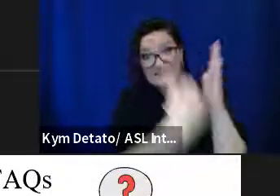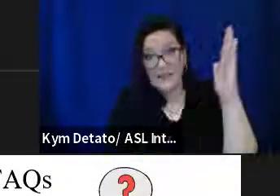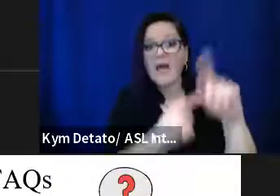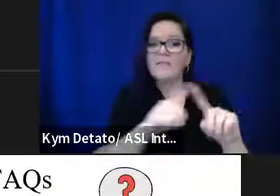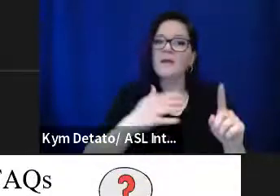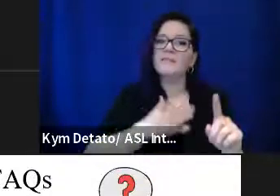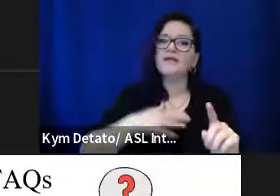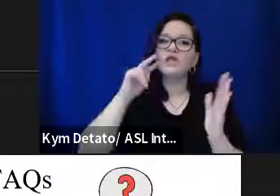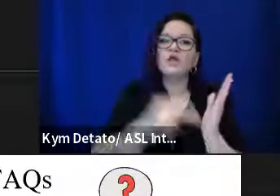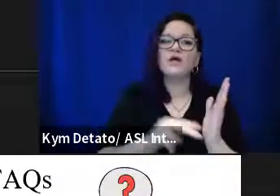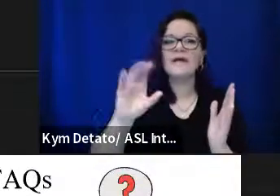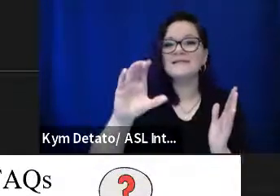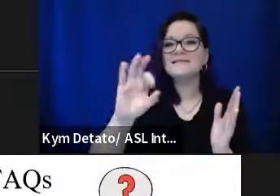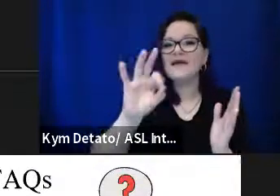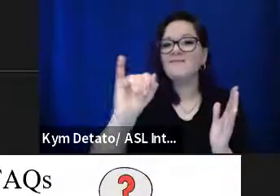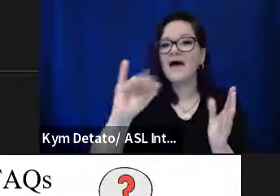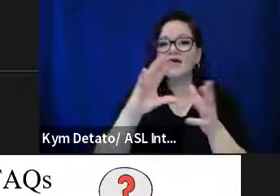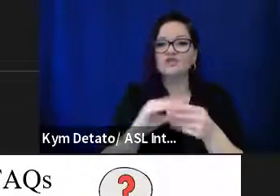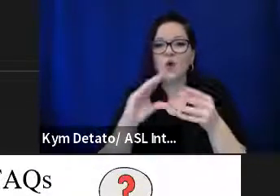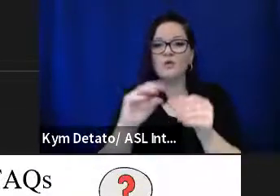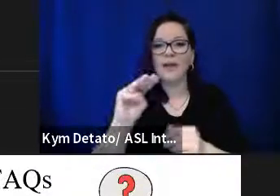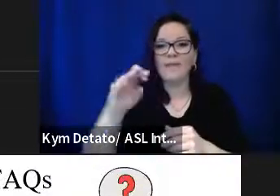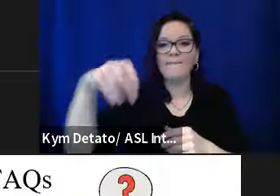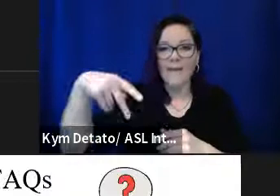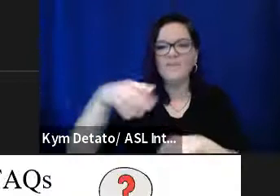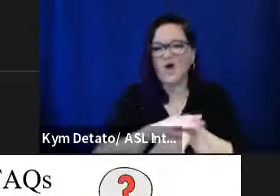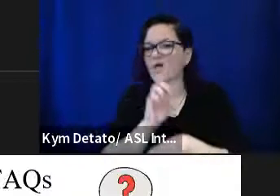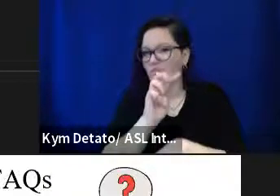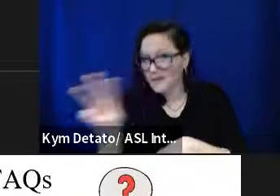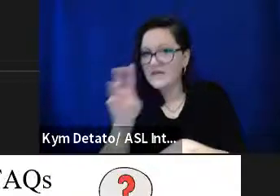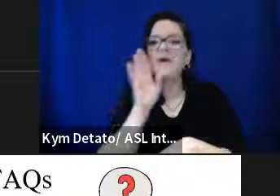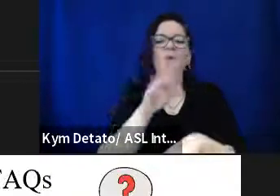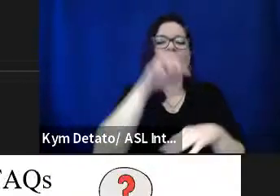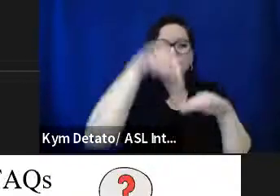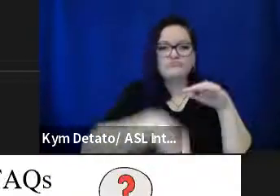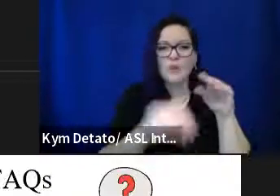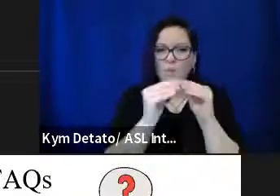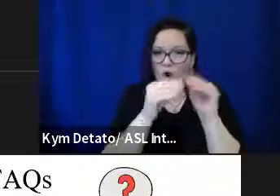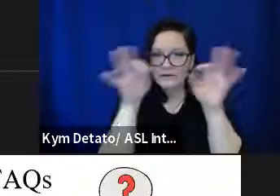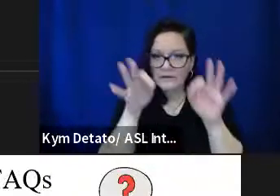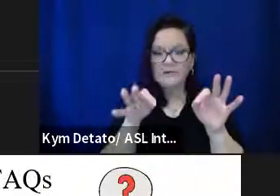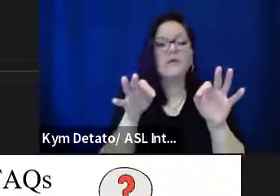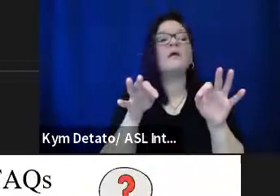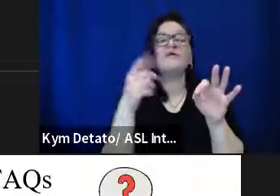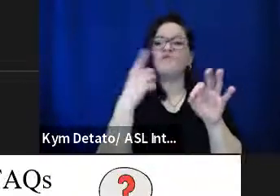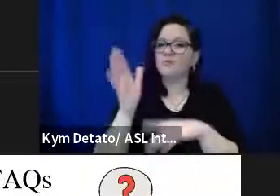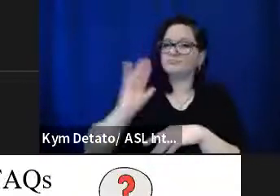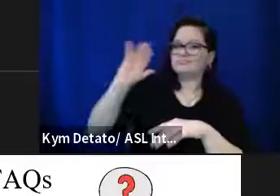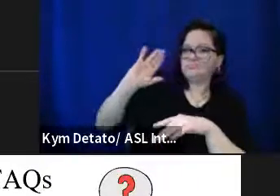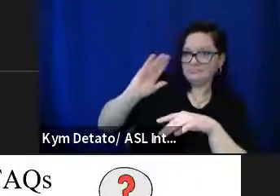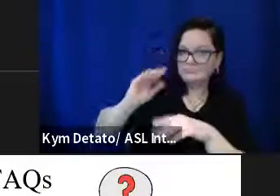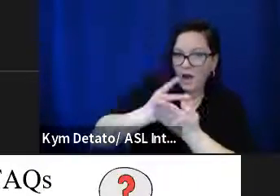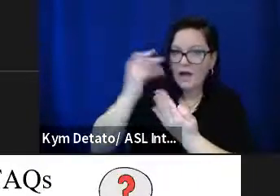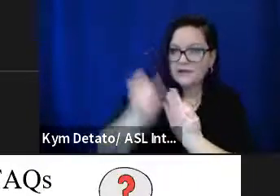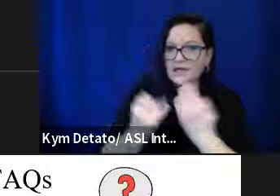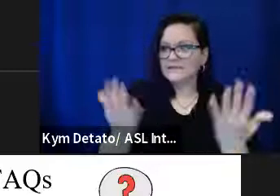CFI story map that's on our website. This will go into more detail about the previously funded facade projects in Hyattsville and kind of